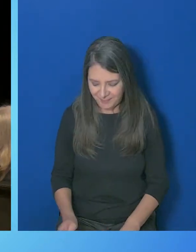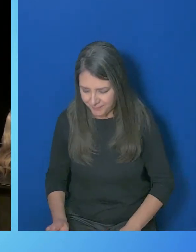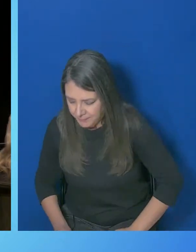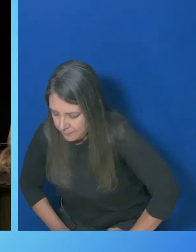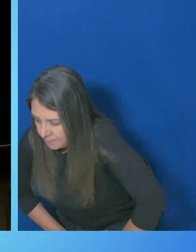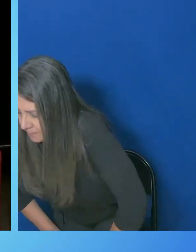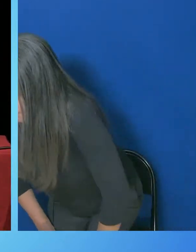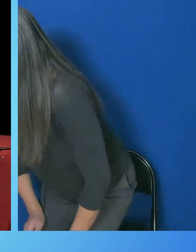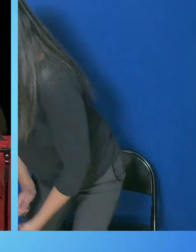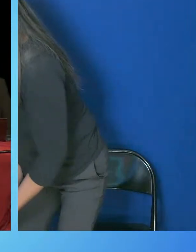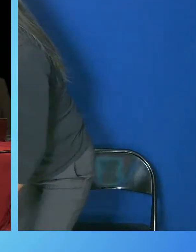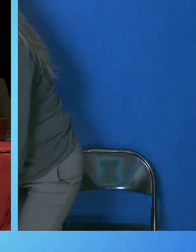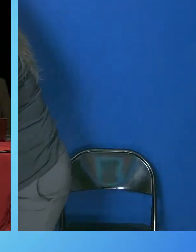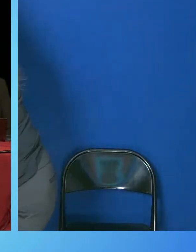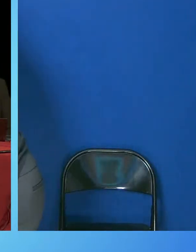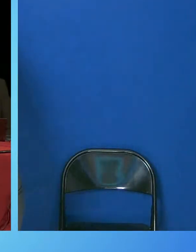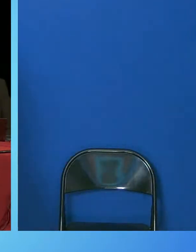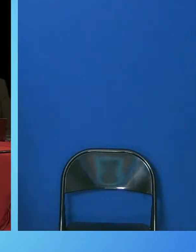Thank you again.